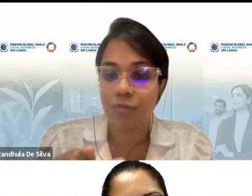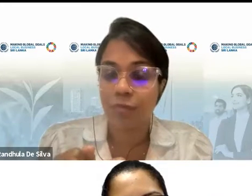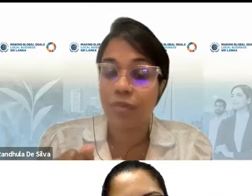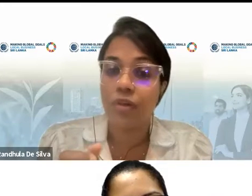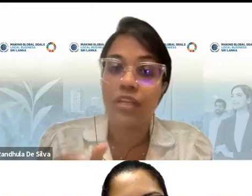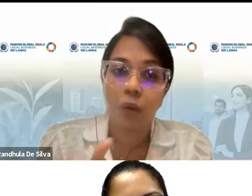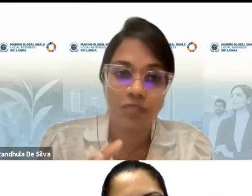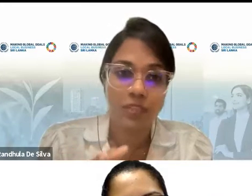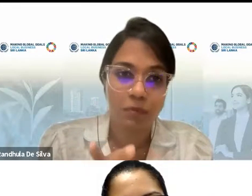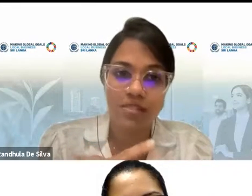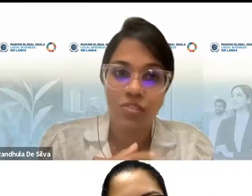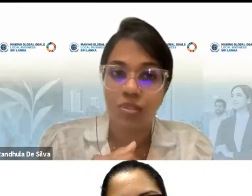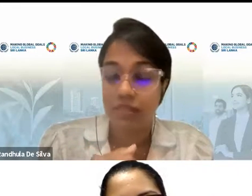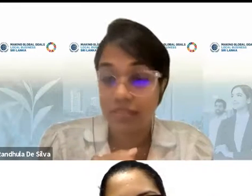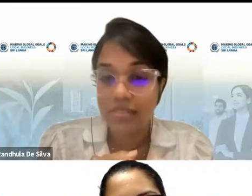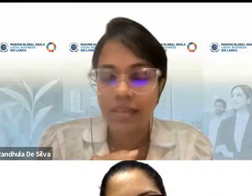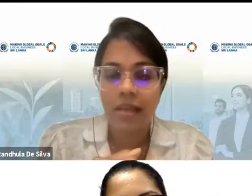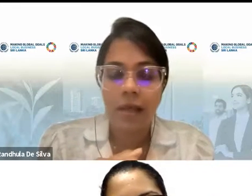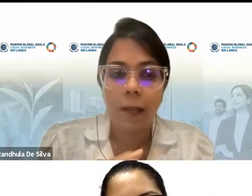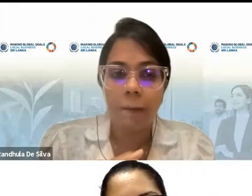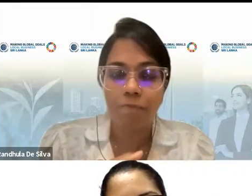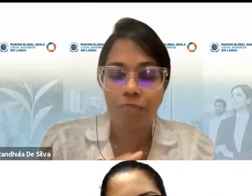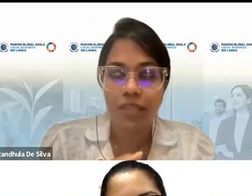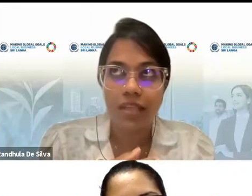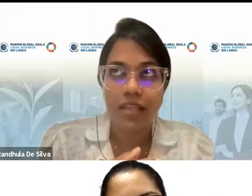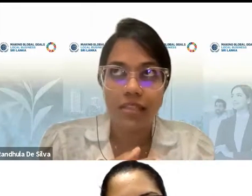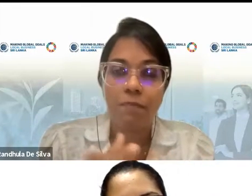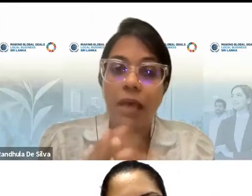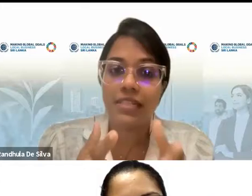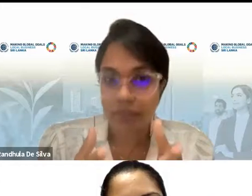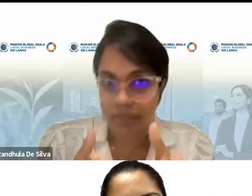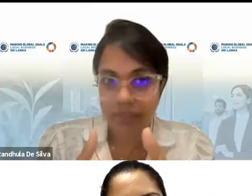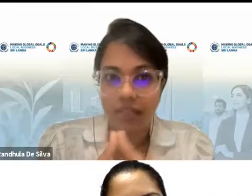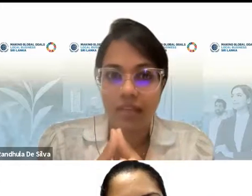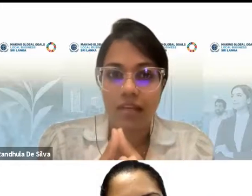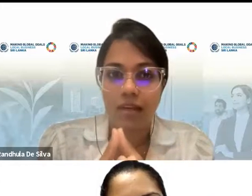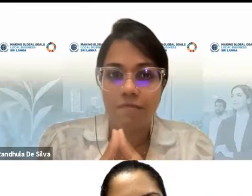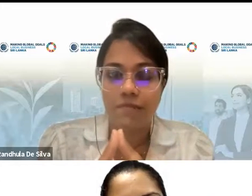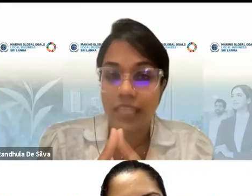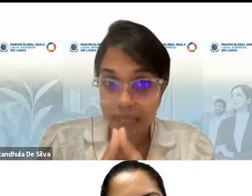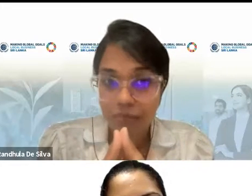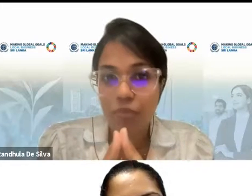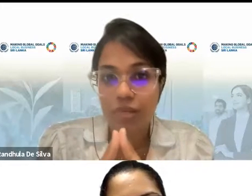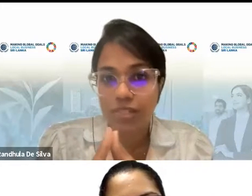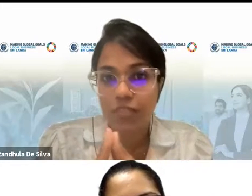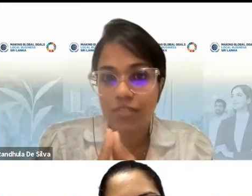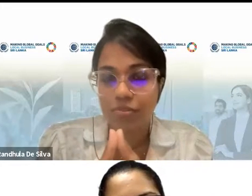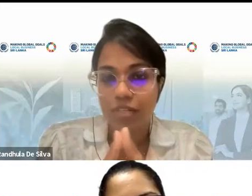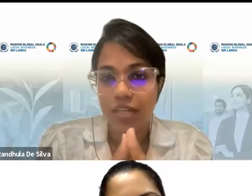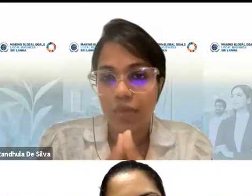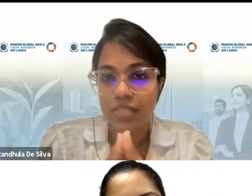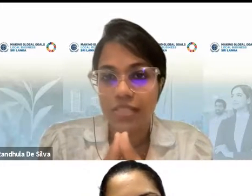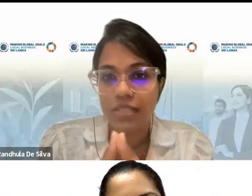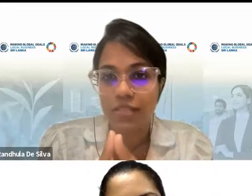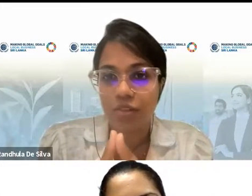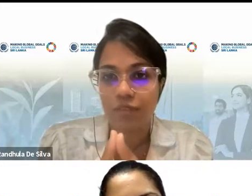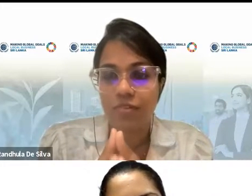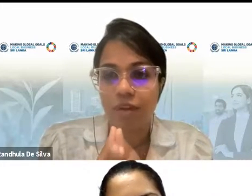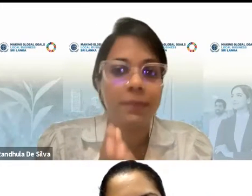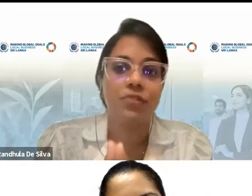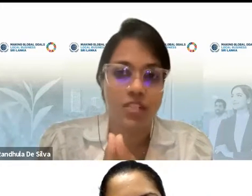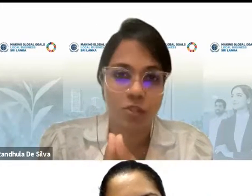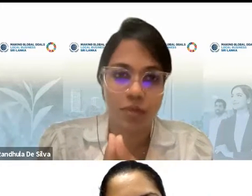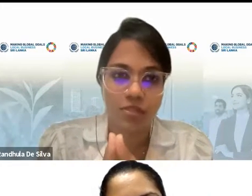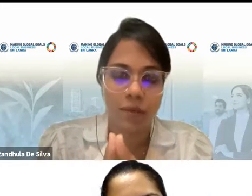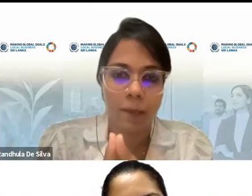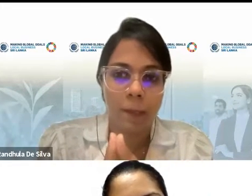this is what we've been working on for the past 3 years. The pandemic came to us when Sri Lanka was in the midst of a